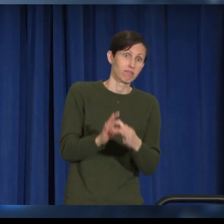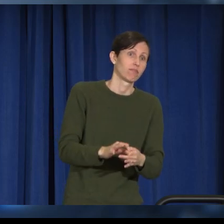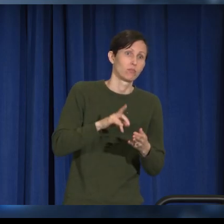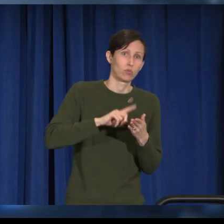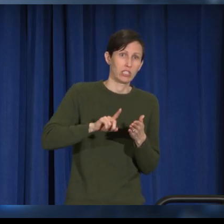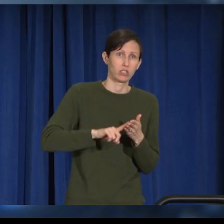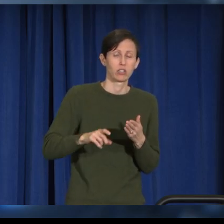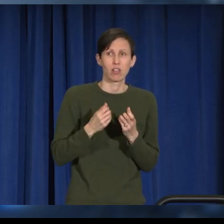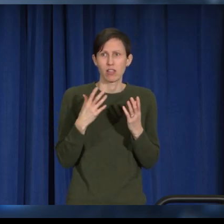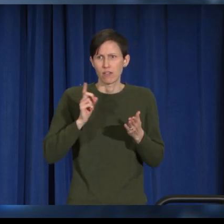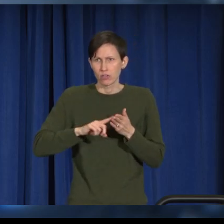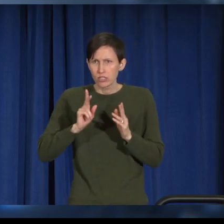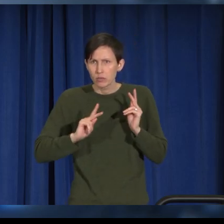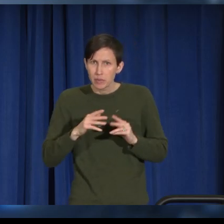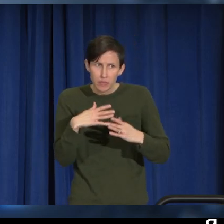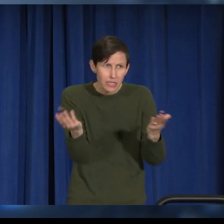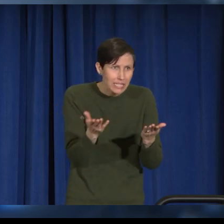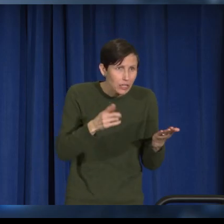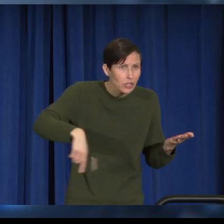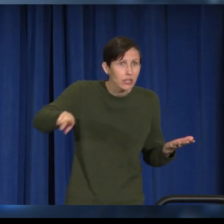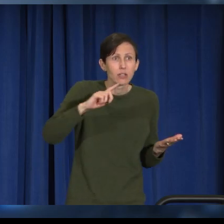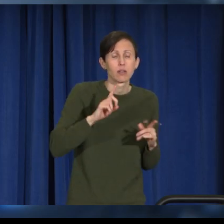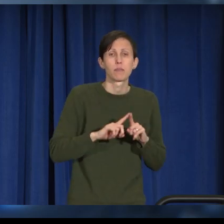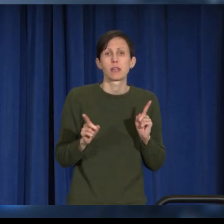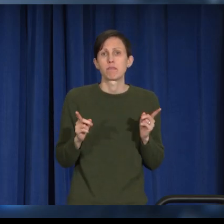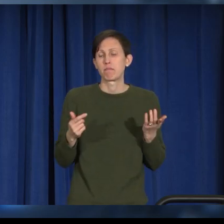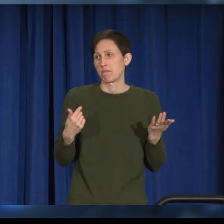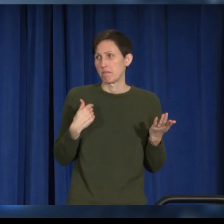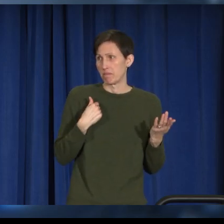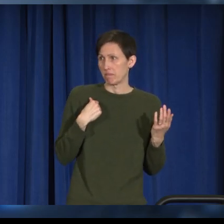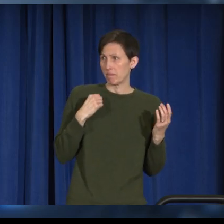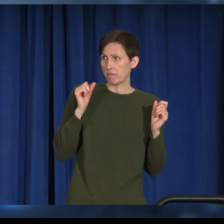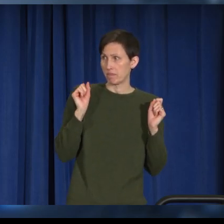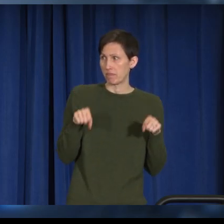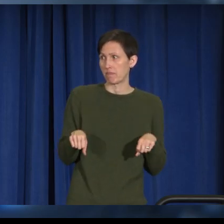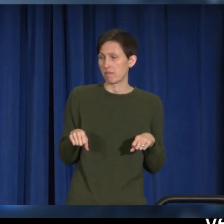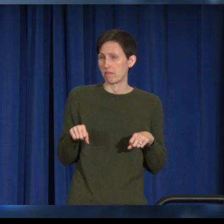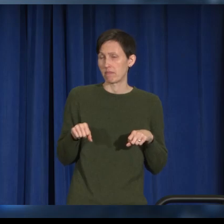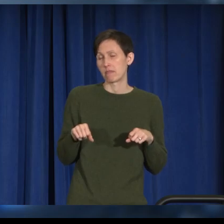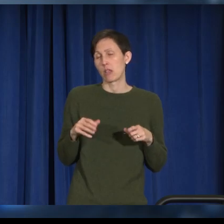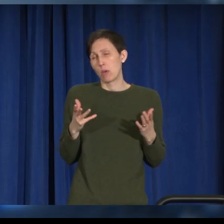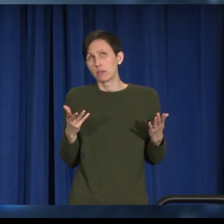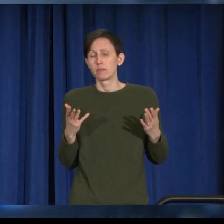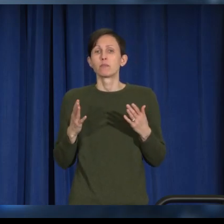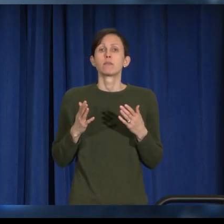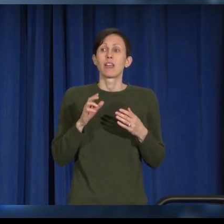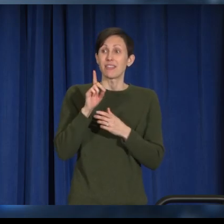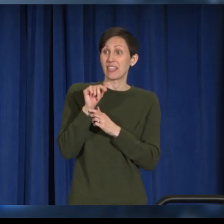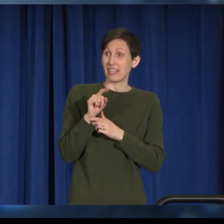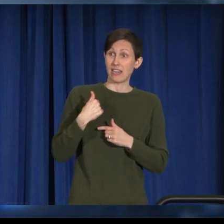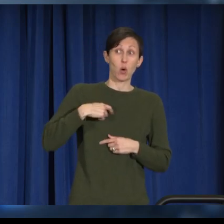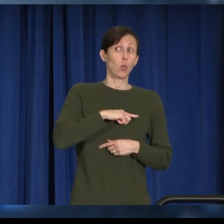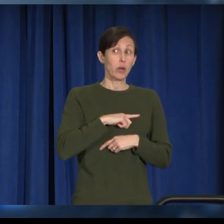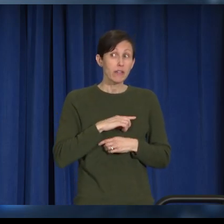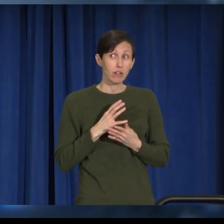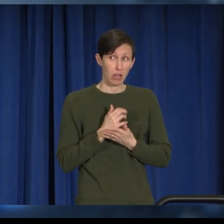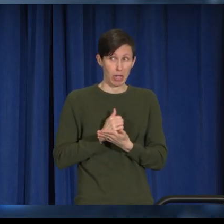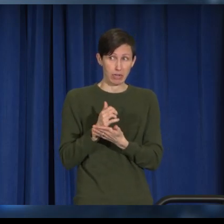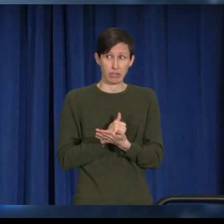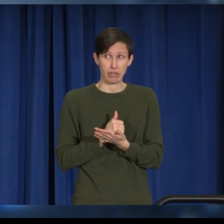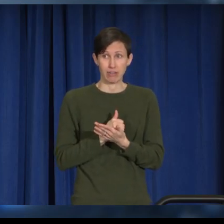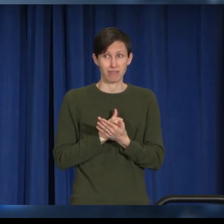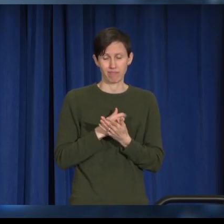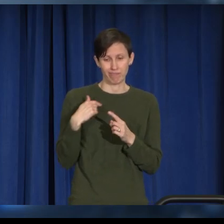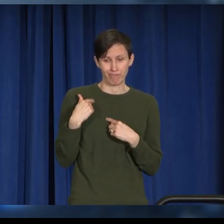lot of research people within this room, is that I can, based on some of the data that we've been able to collect in our few years